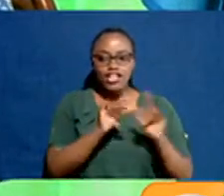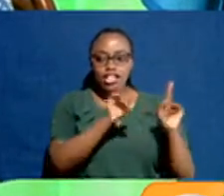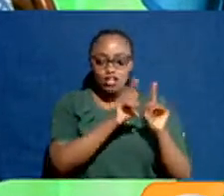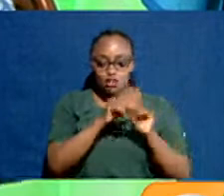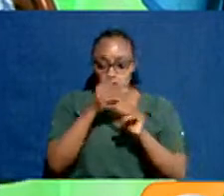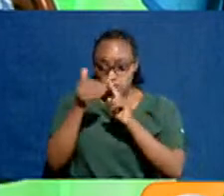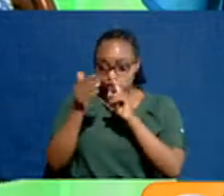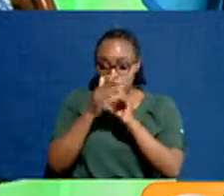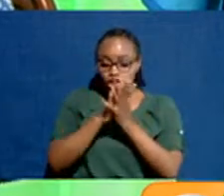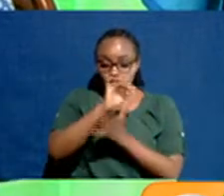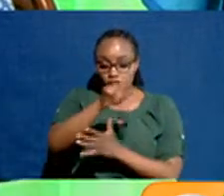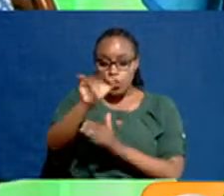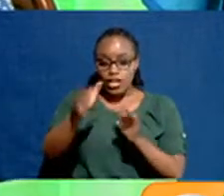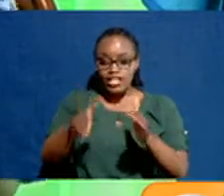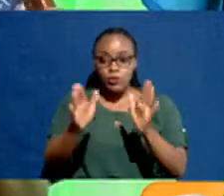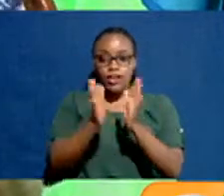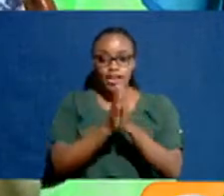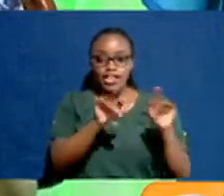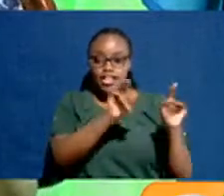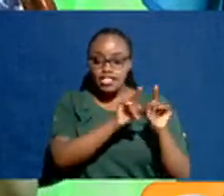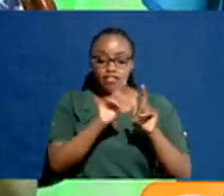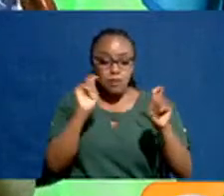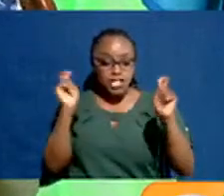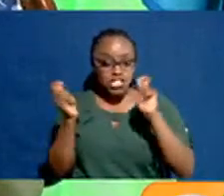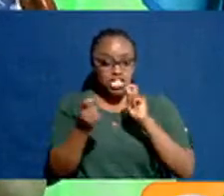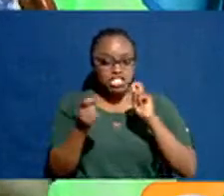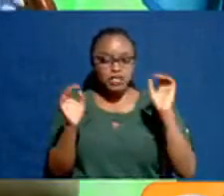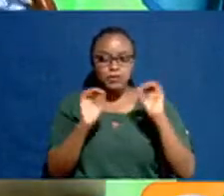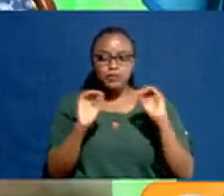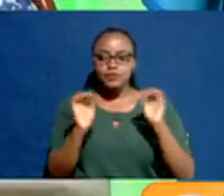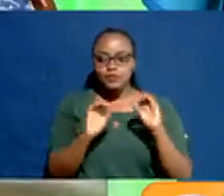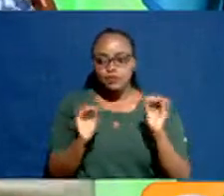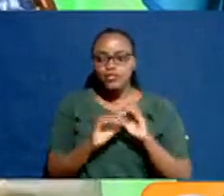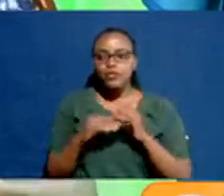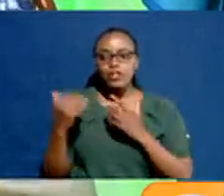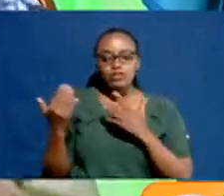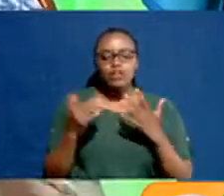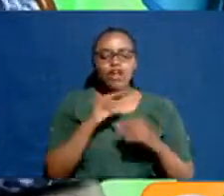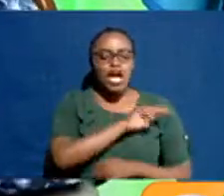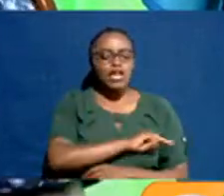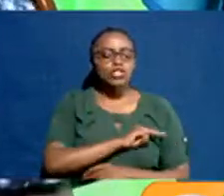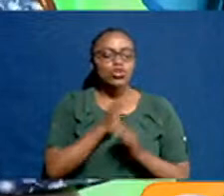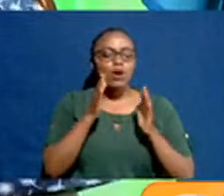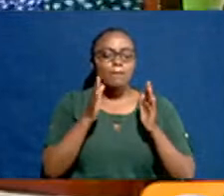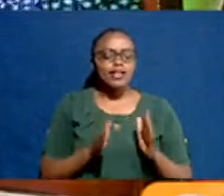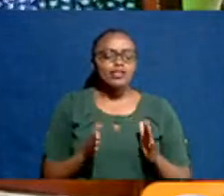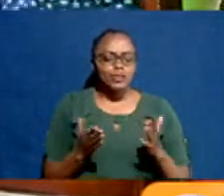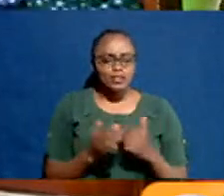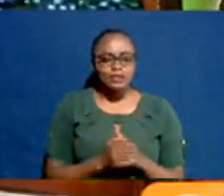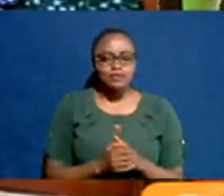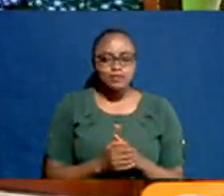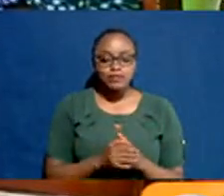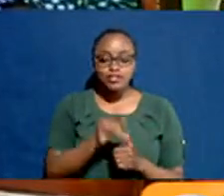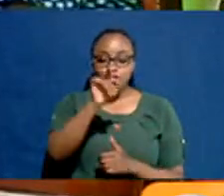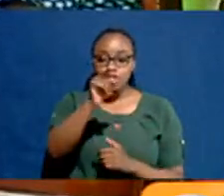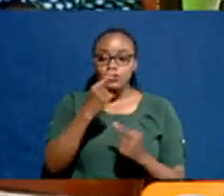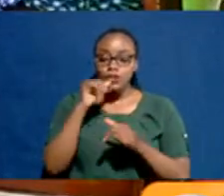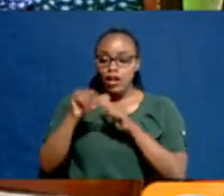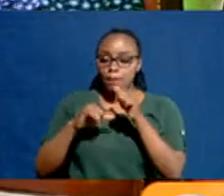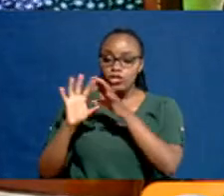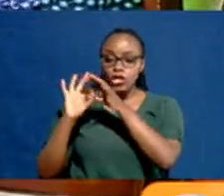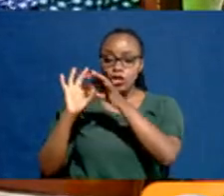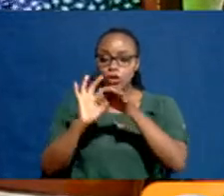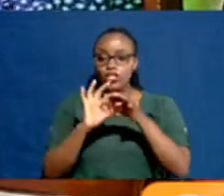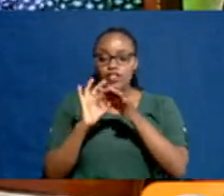persuaded I'm on the right track. And I'm not going to change. I will remain a natural person. Your Excellency, you've talked about cohesion